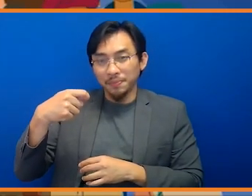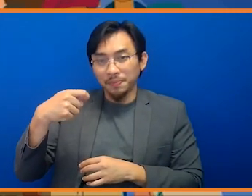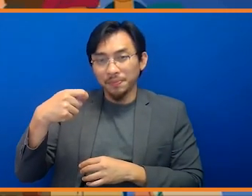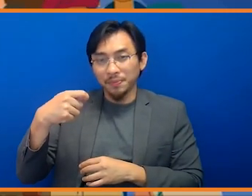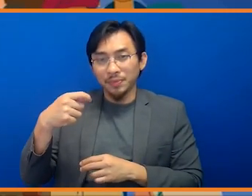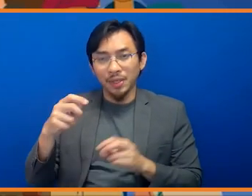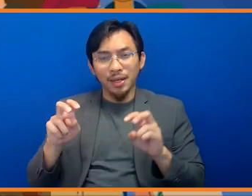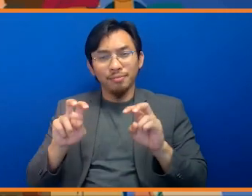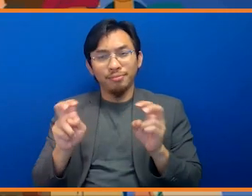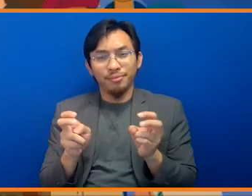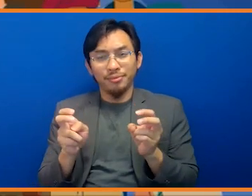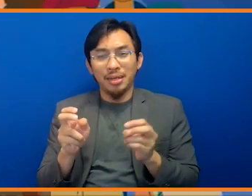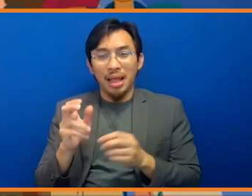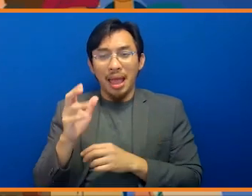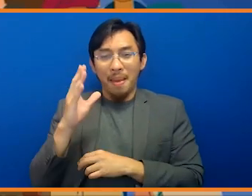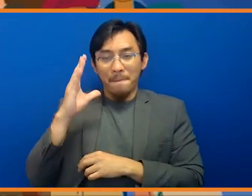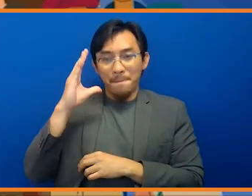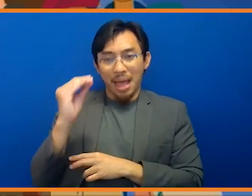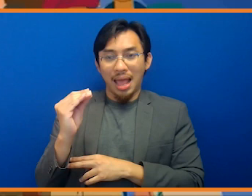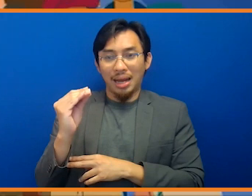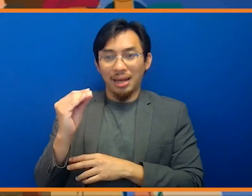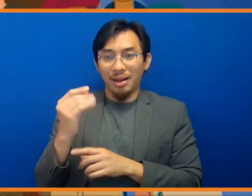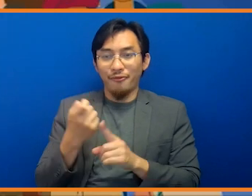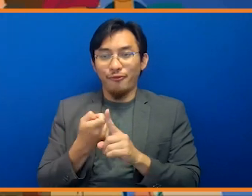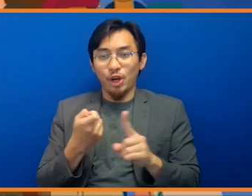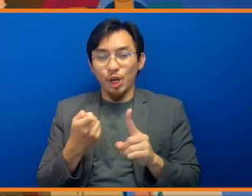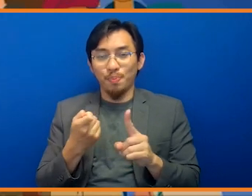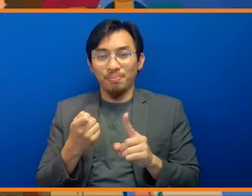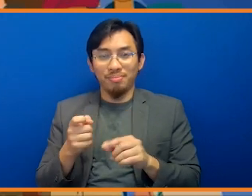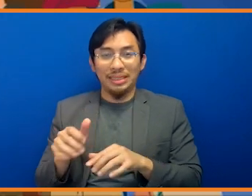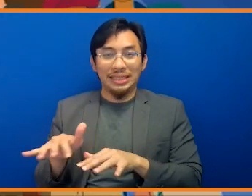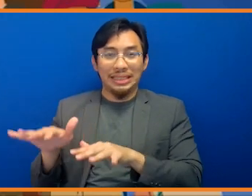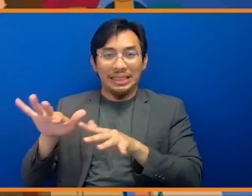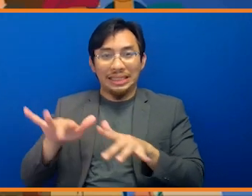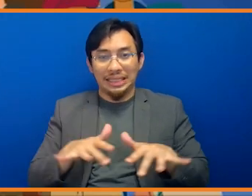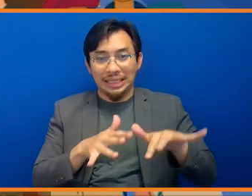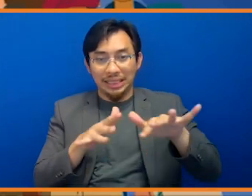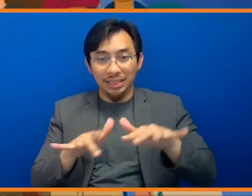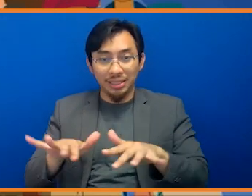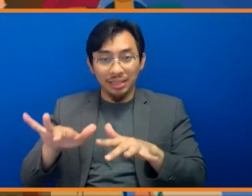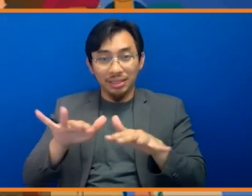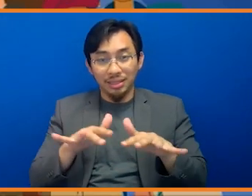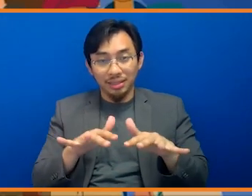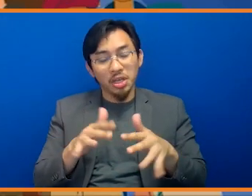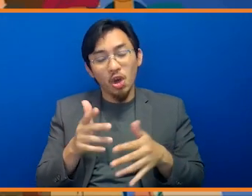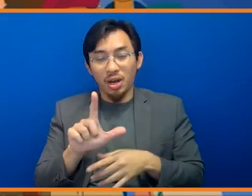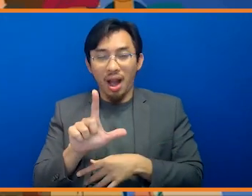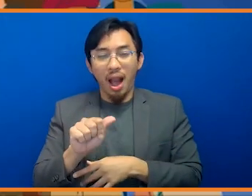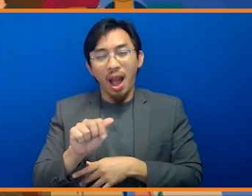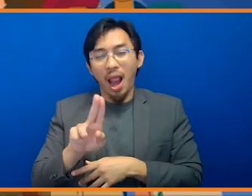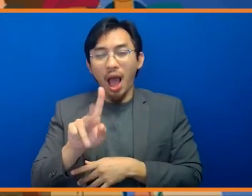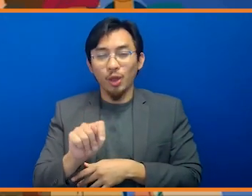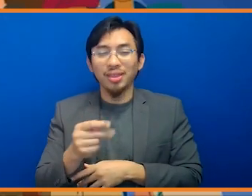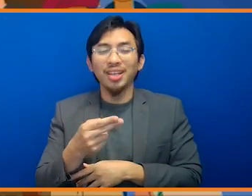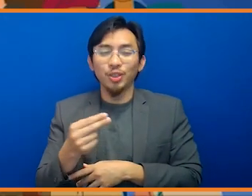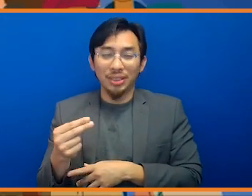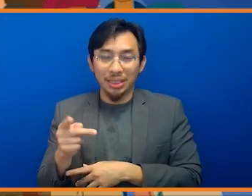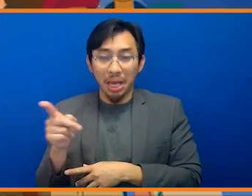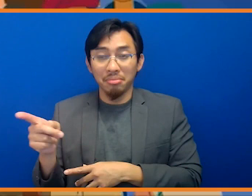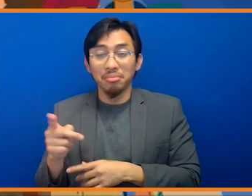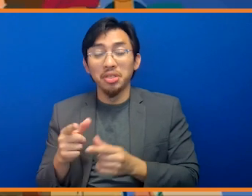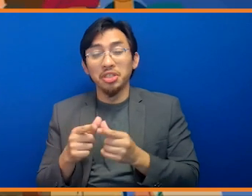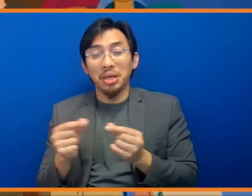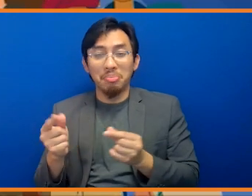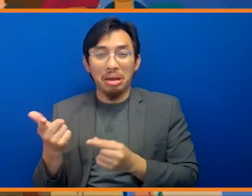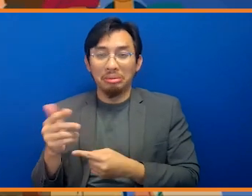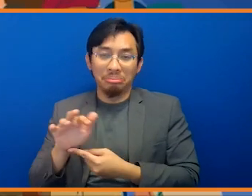The title is, the film title is The Man from the Sea, or Laut in Indonesian, or in Japanese, Umi